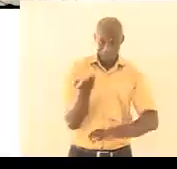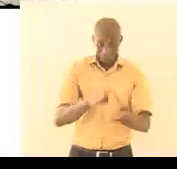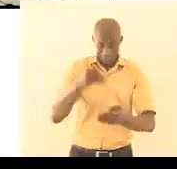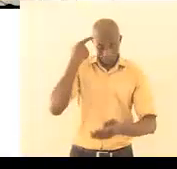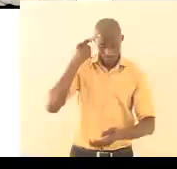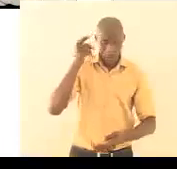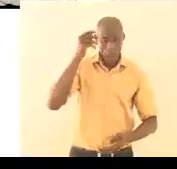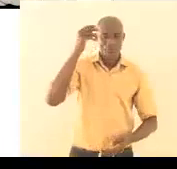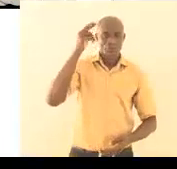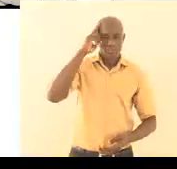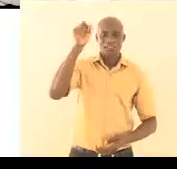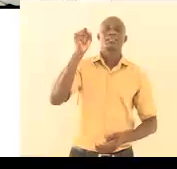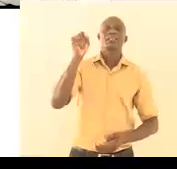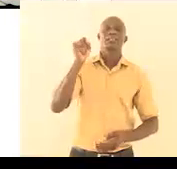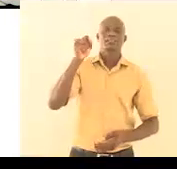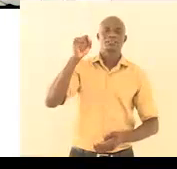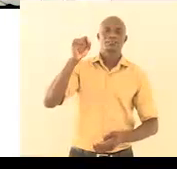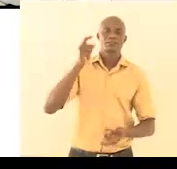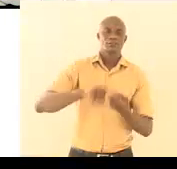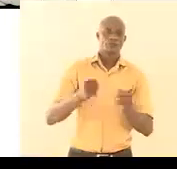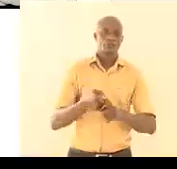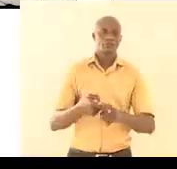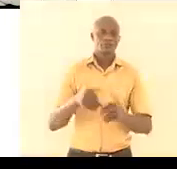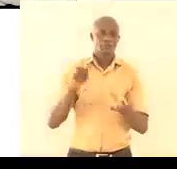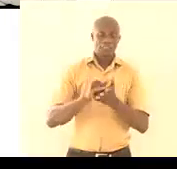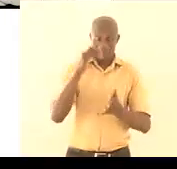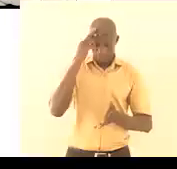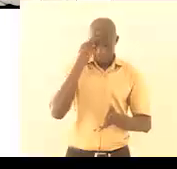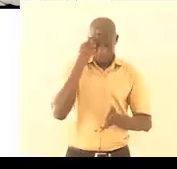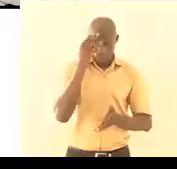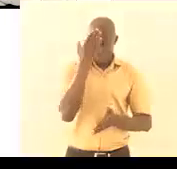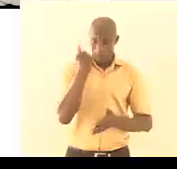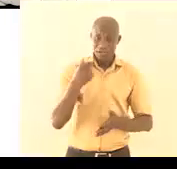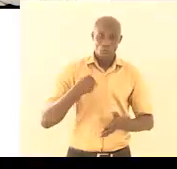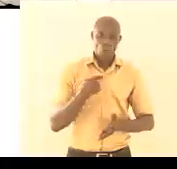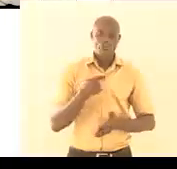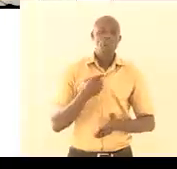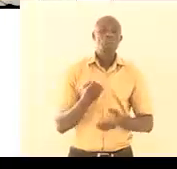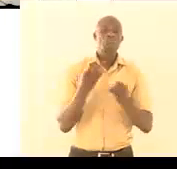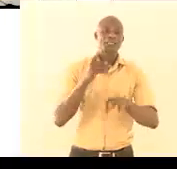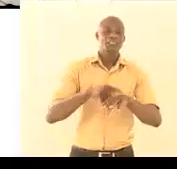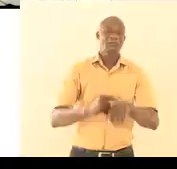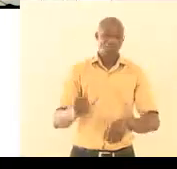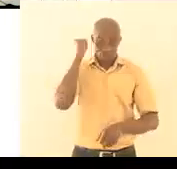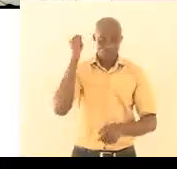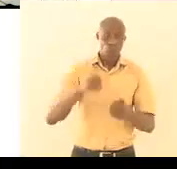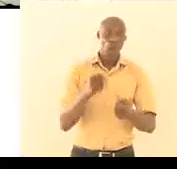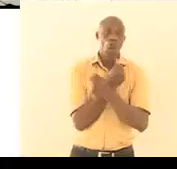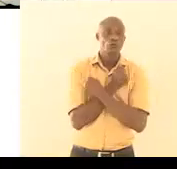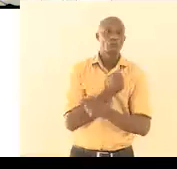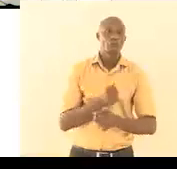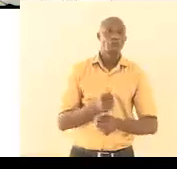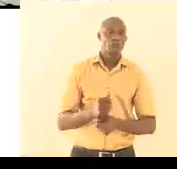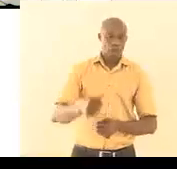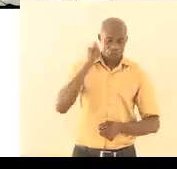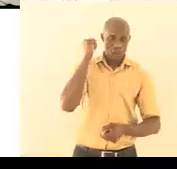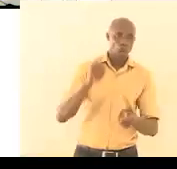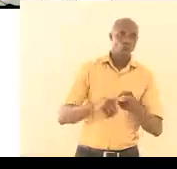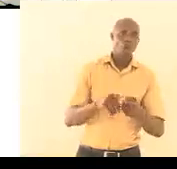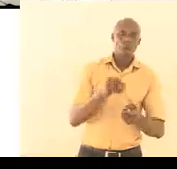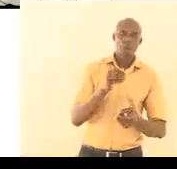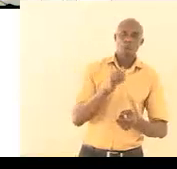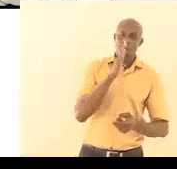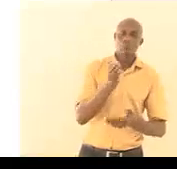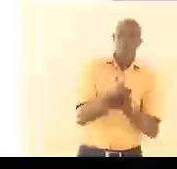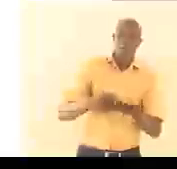friend. Is this not the reason why we often refuse to love? Is this not the reason why we often refuse to get